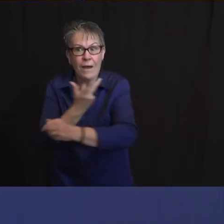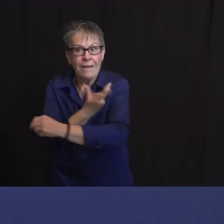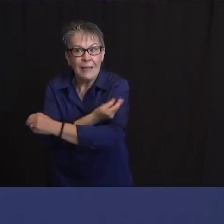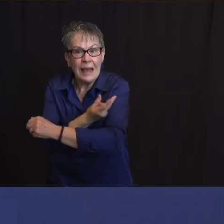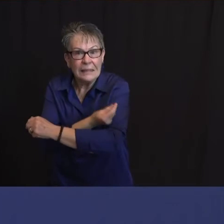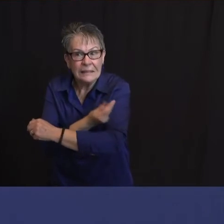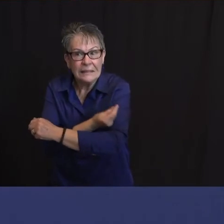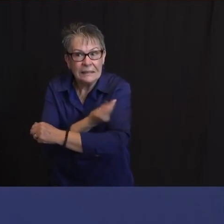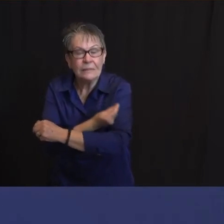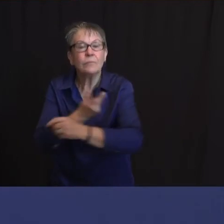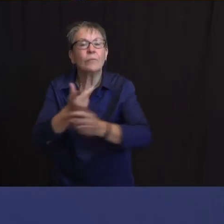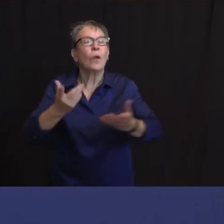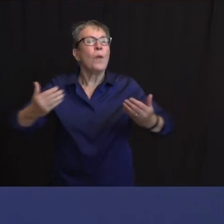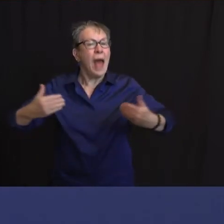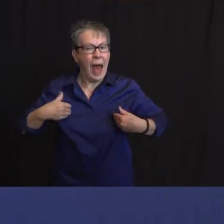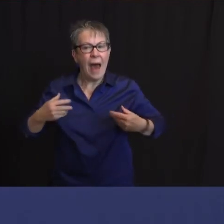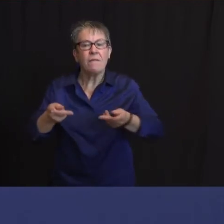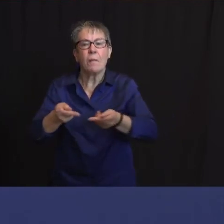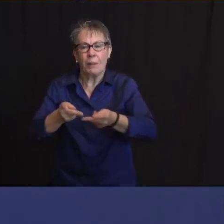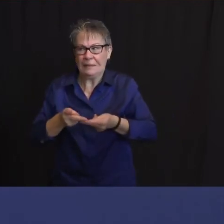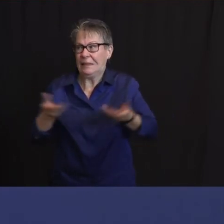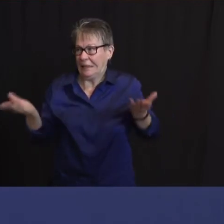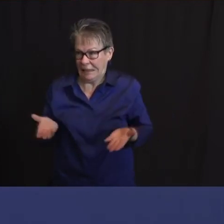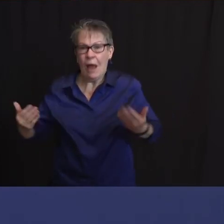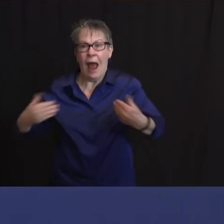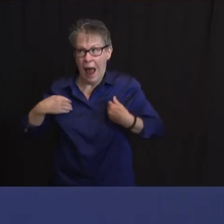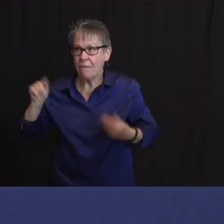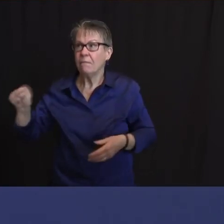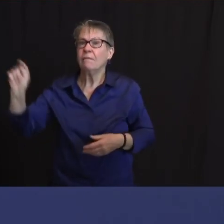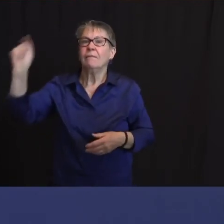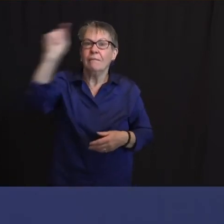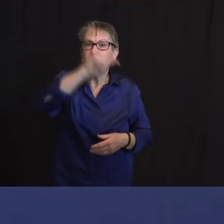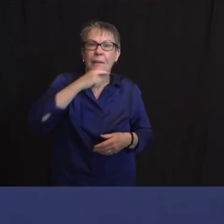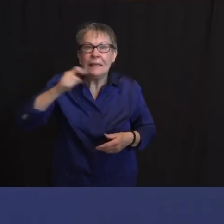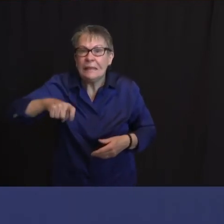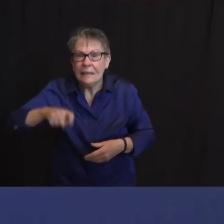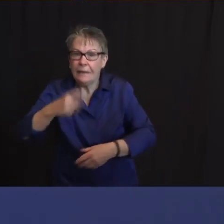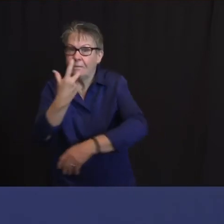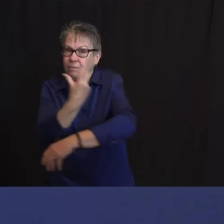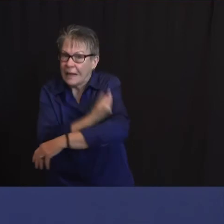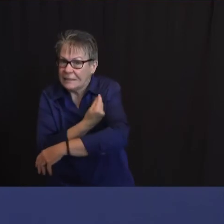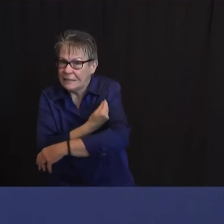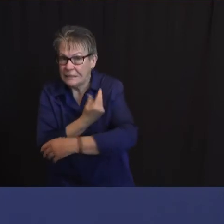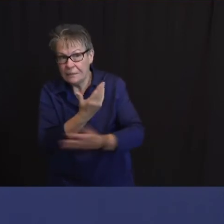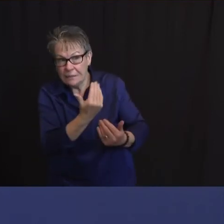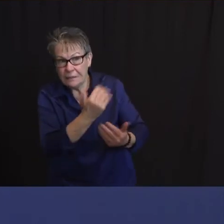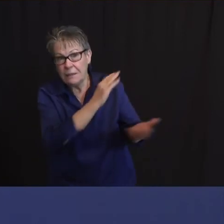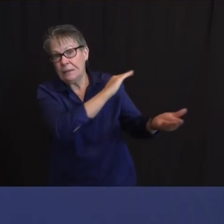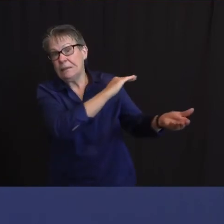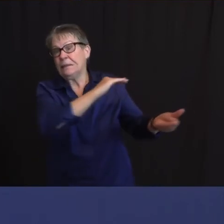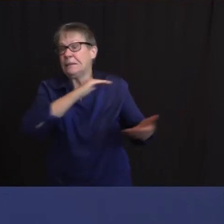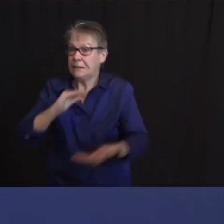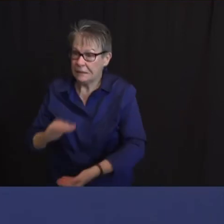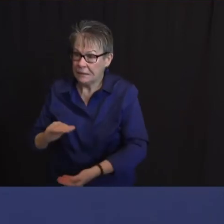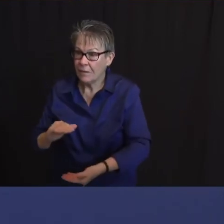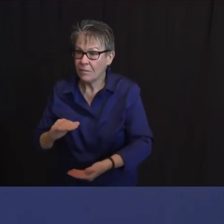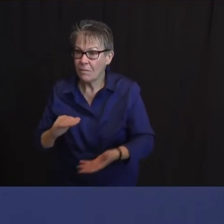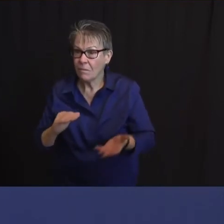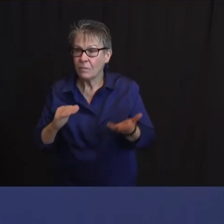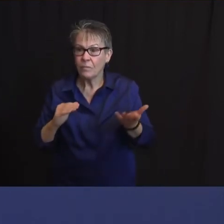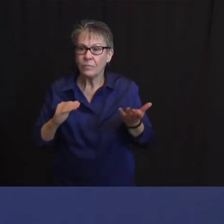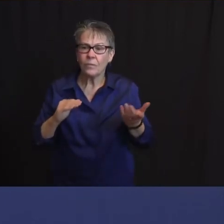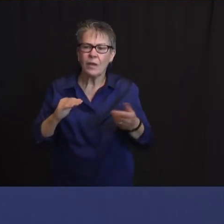our shortage right now, it's doses. And I'll have to get in on the email piece. I don't have a crisp, specific answer.